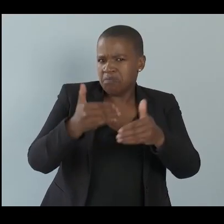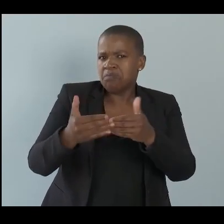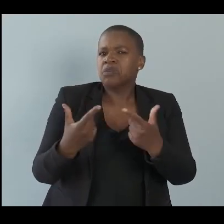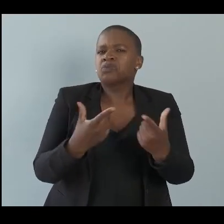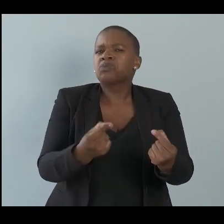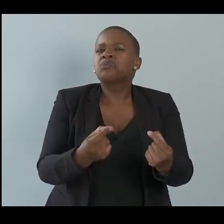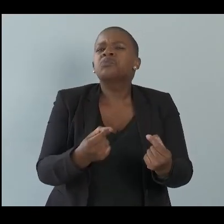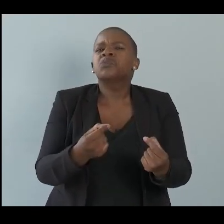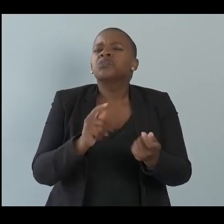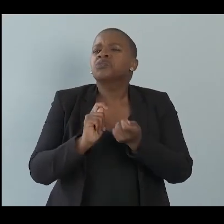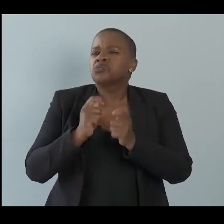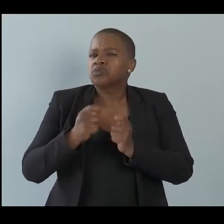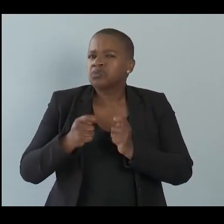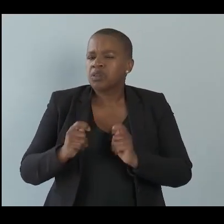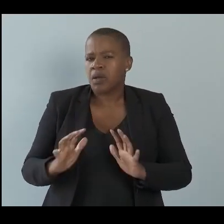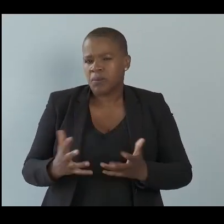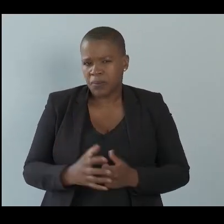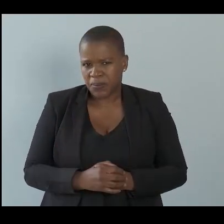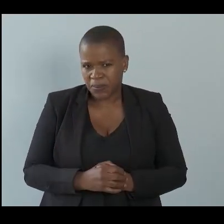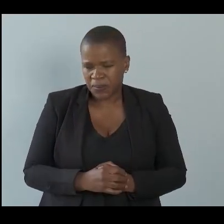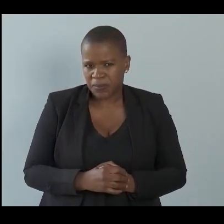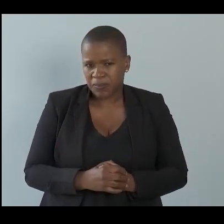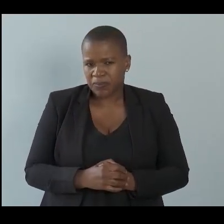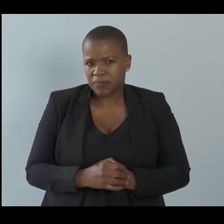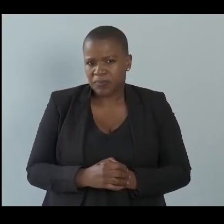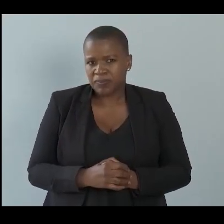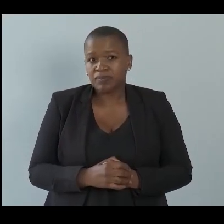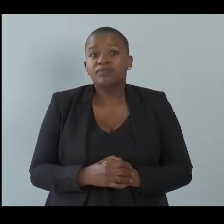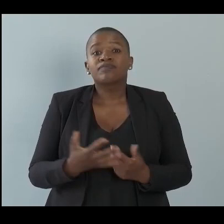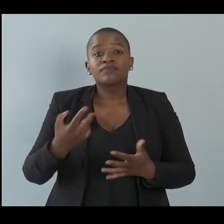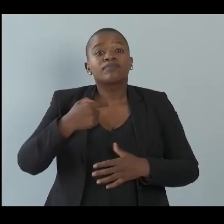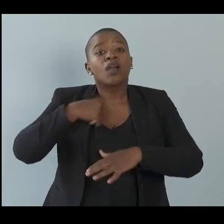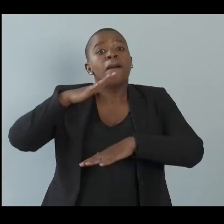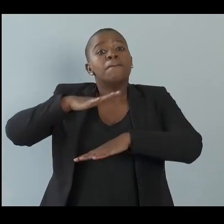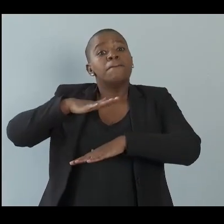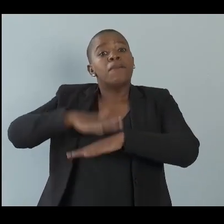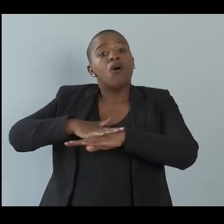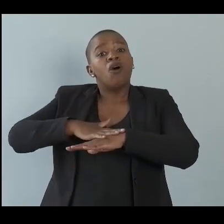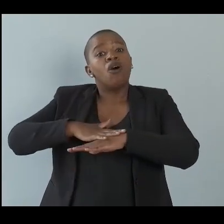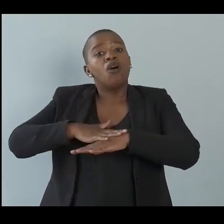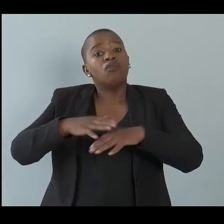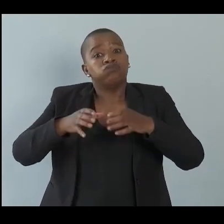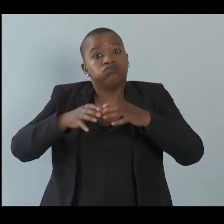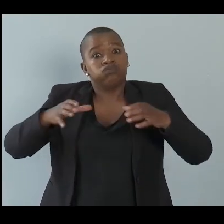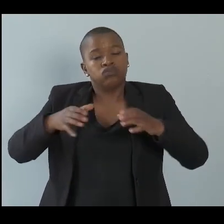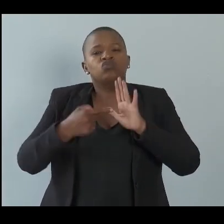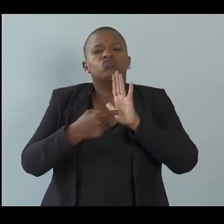sale of the ATM business. Our margin expansion demonstrates our commitment to enhancing overall